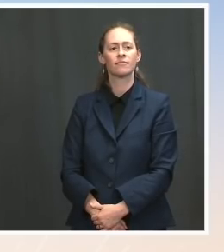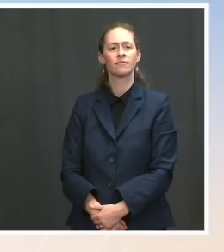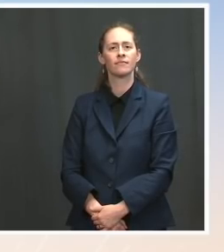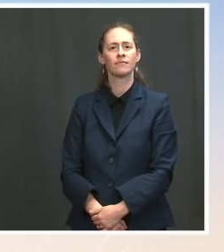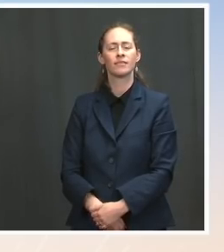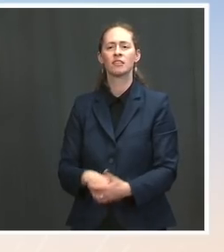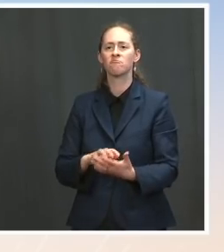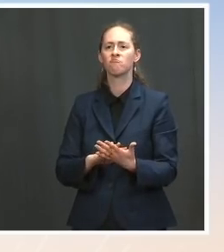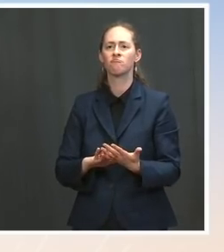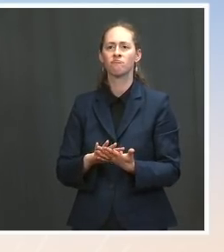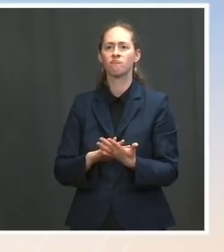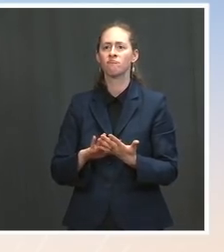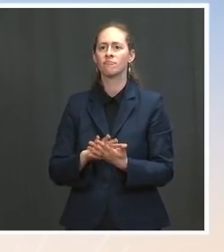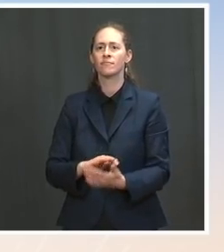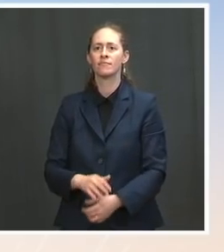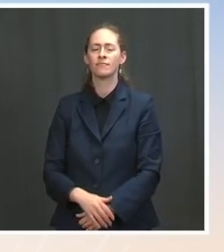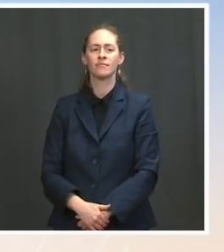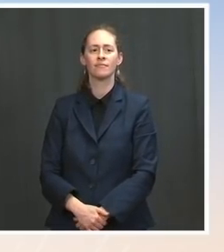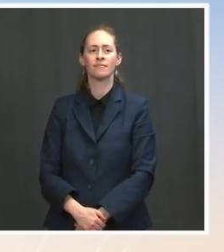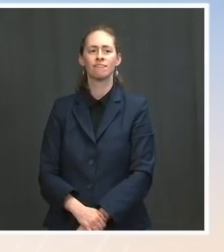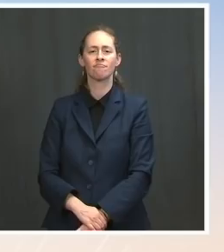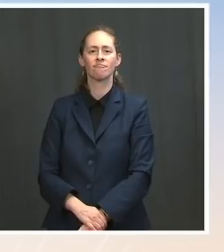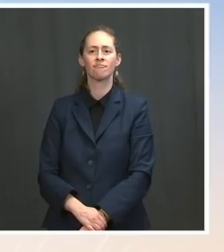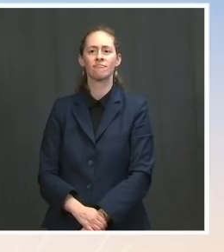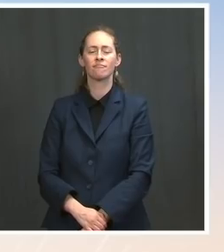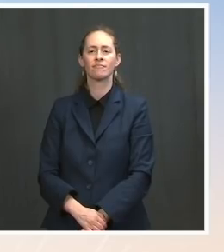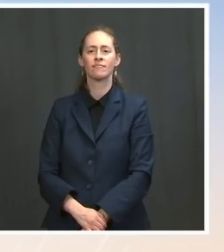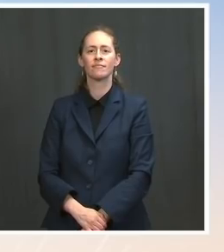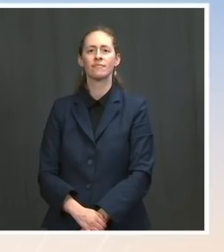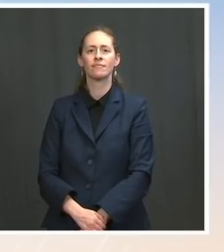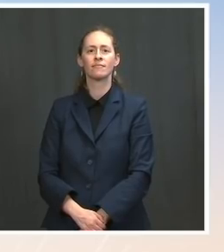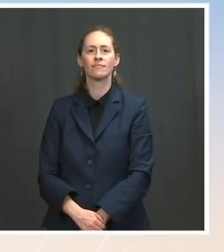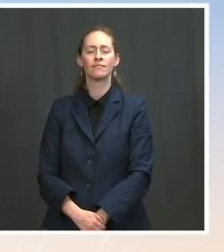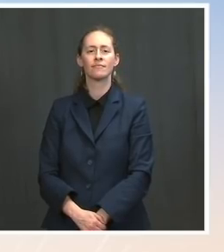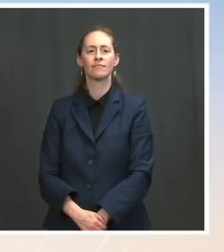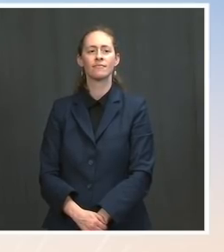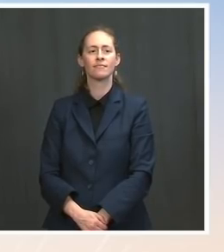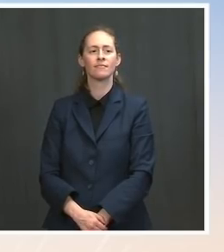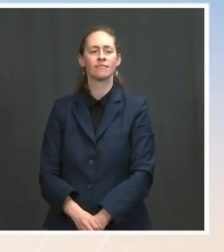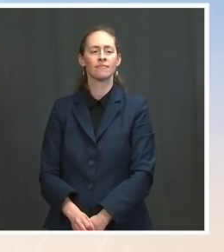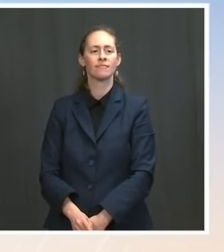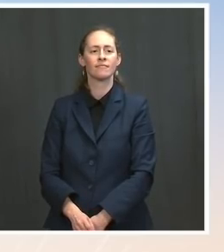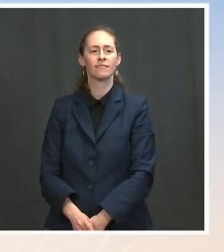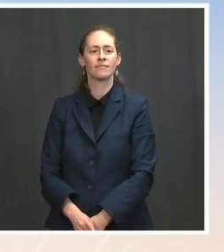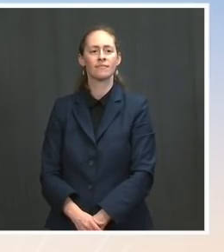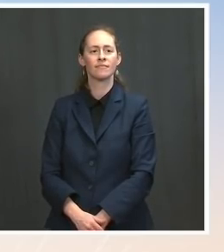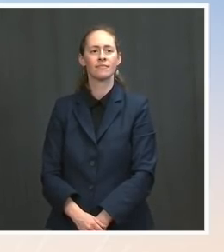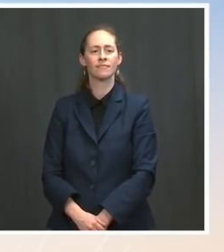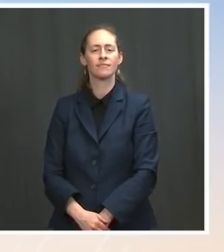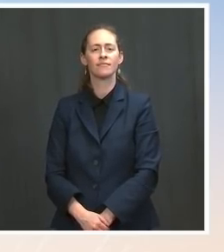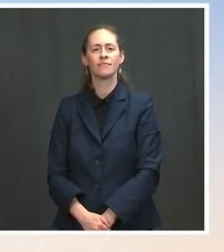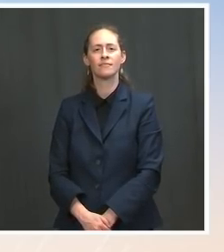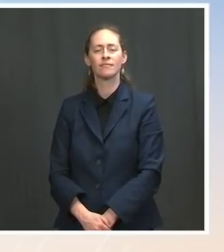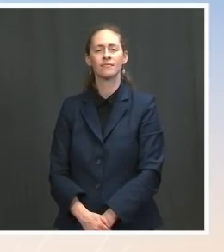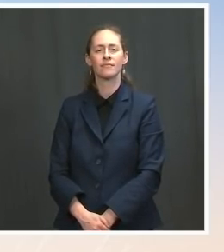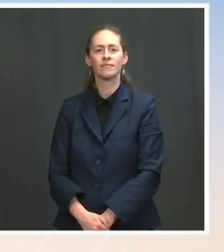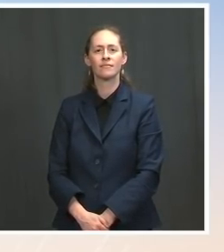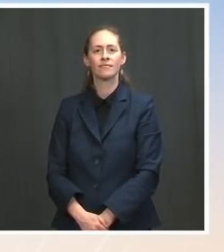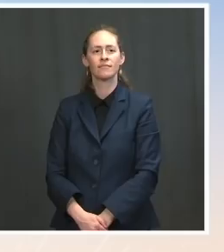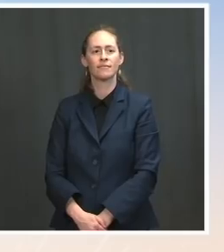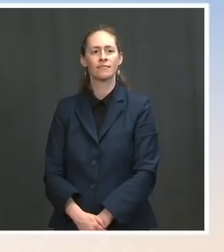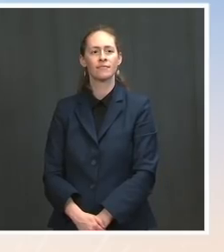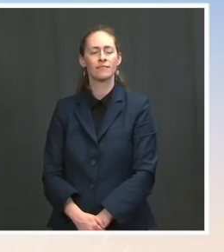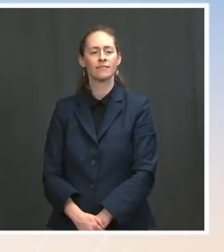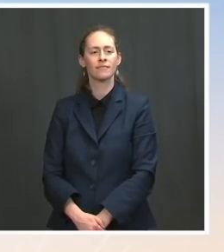White House via a letter to speed up that process. So do you have an update? And also, how do you plan to vaccinate eligible